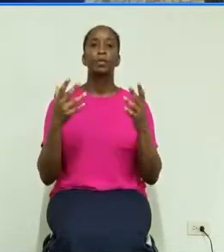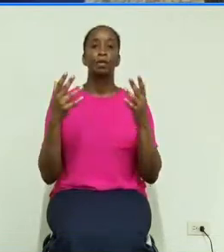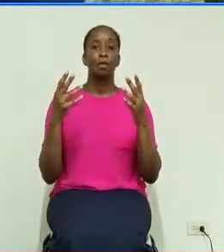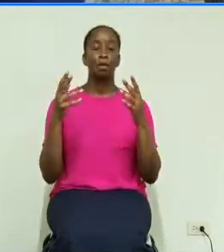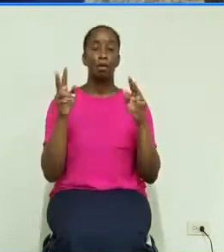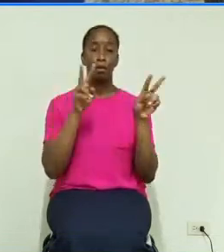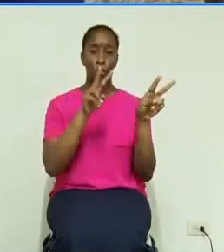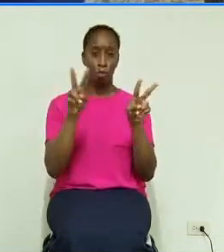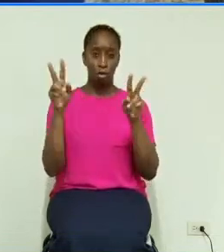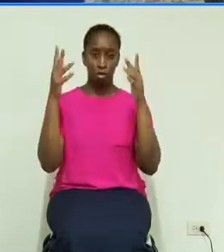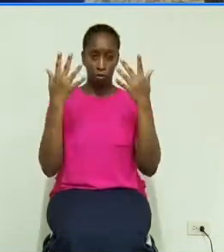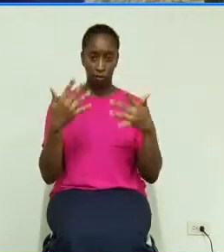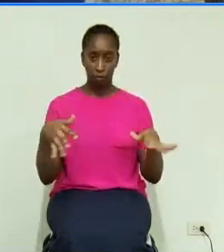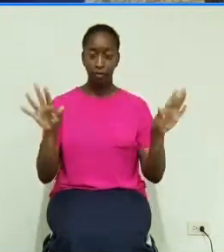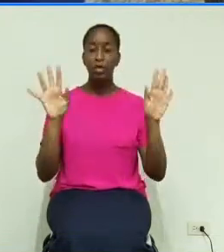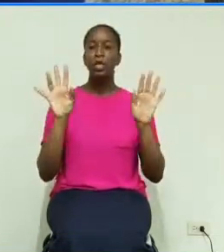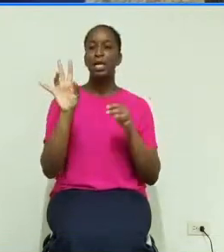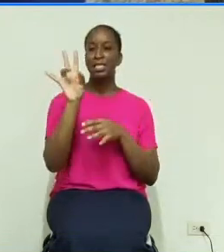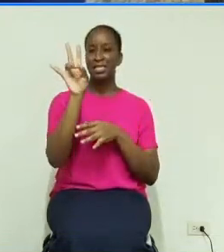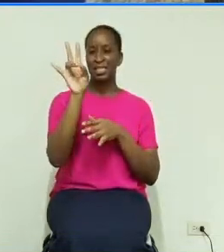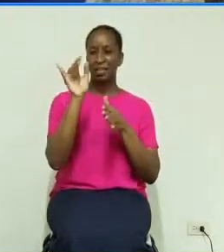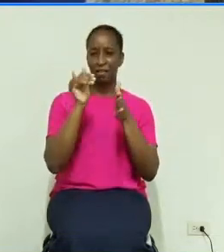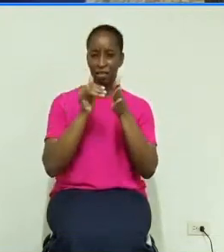7,829 people. And last week,